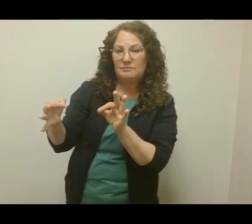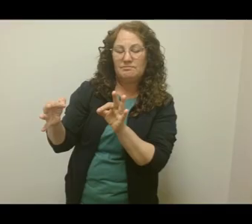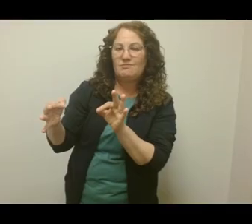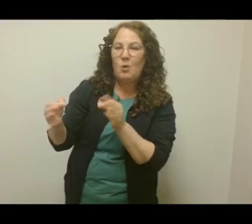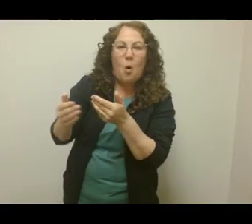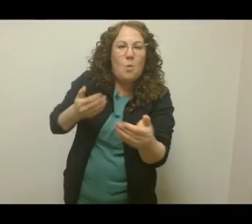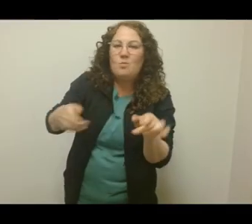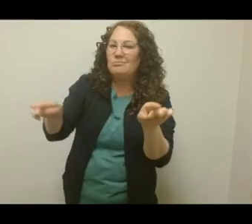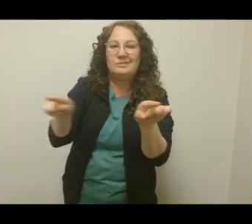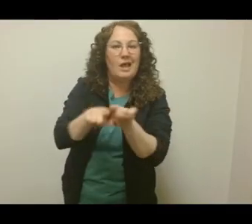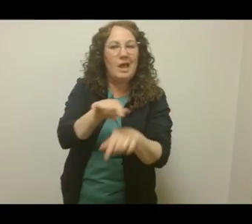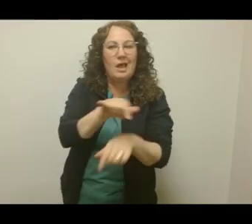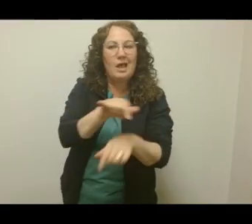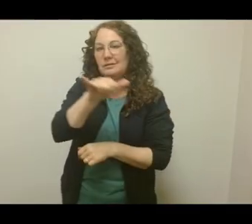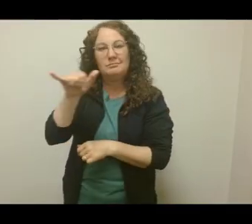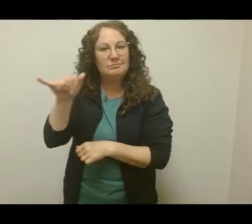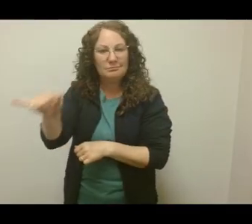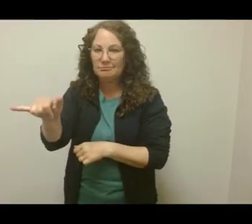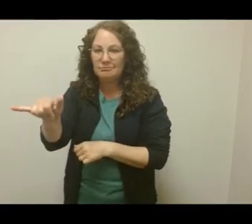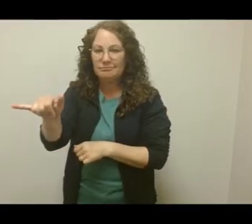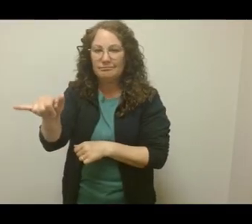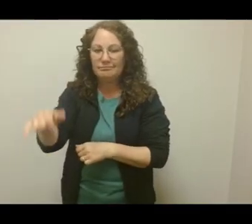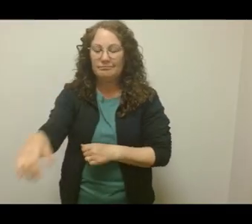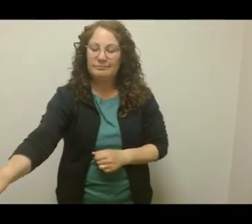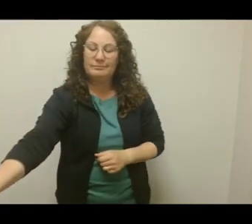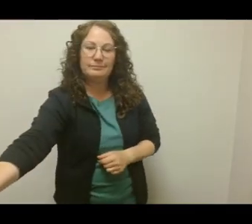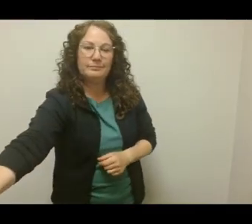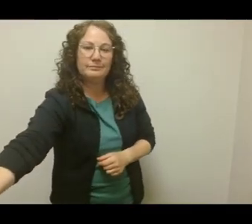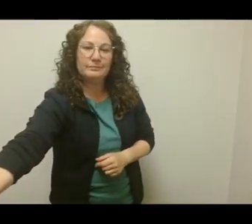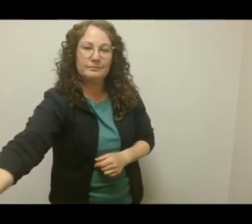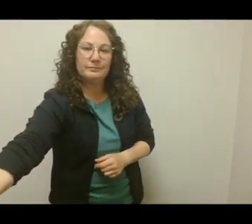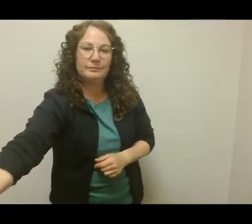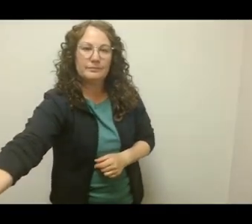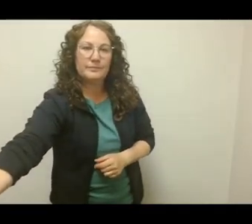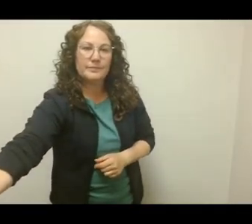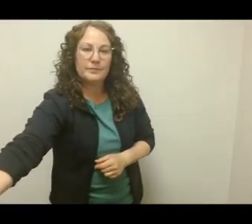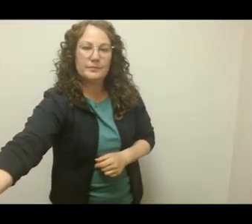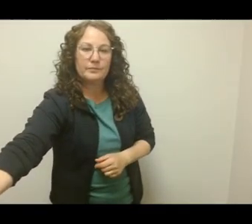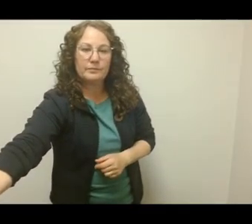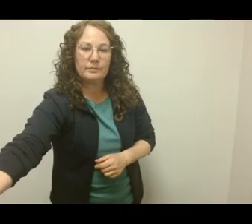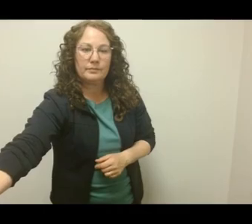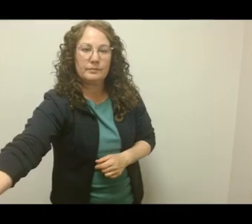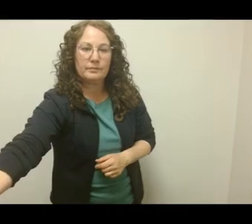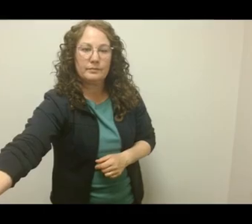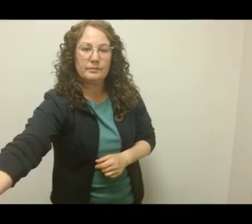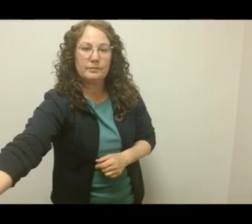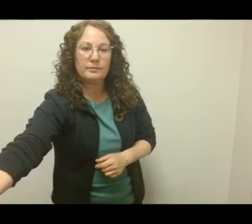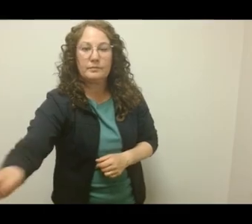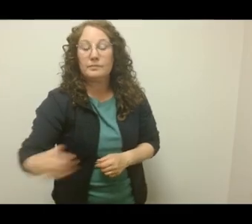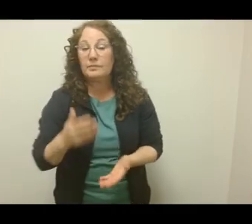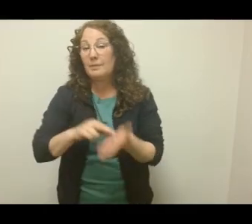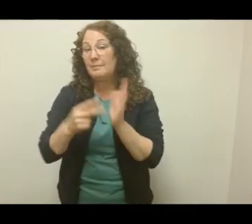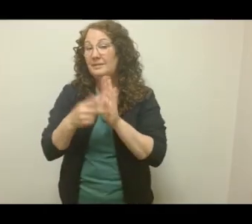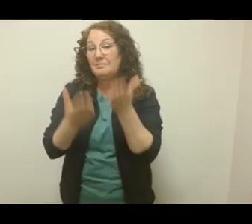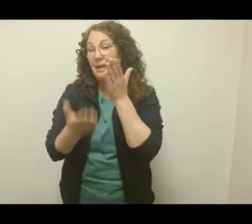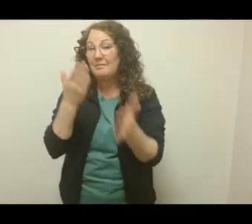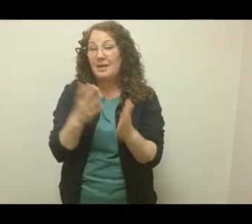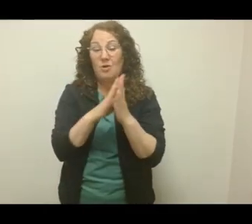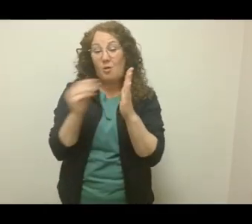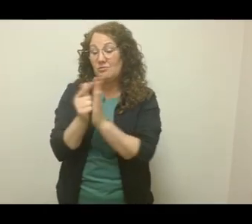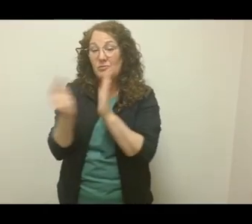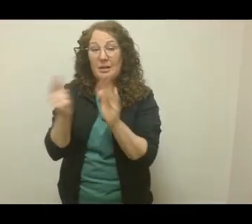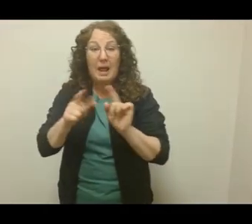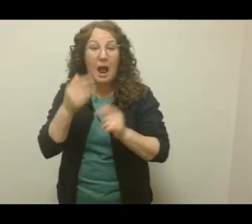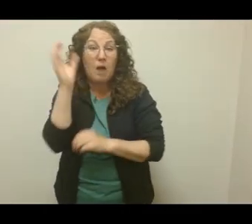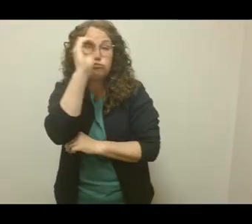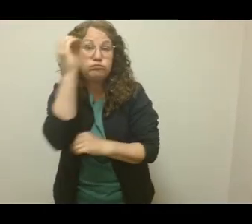to what the original text said. So you may be plagiarizing without realizing it. Right? Paraphrasing well